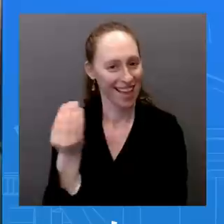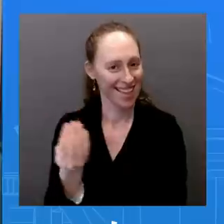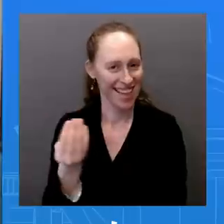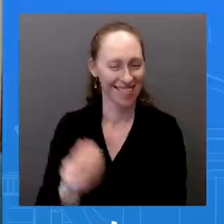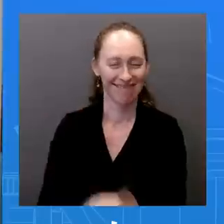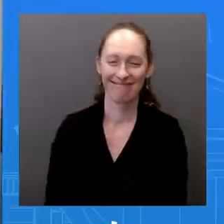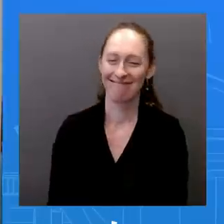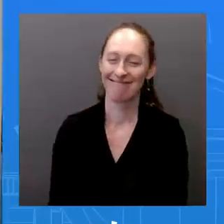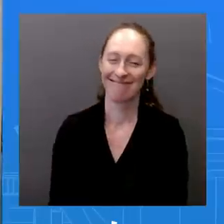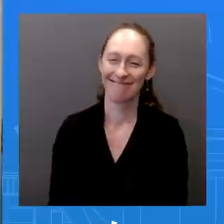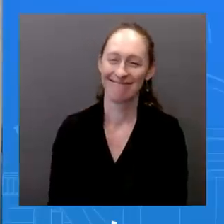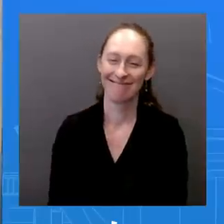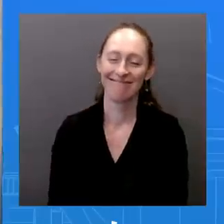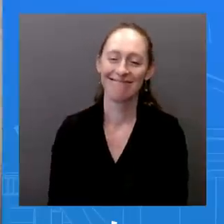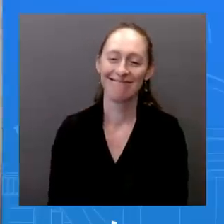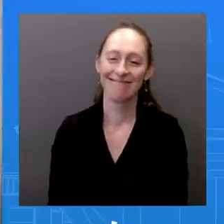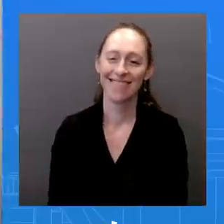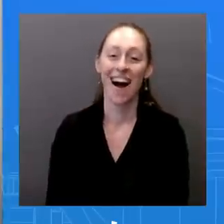Tuesday, oh my gosh.